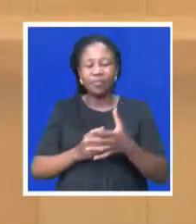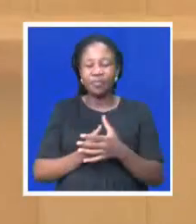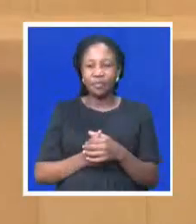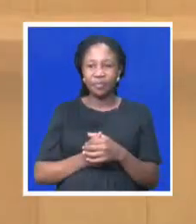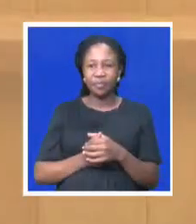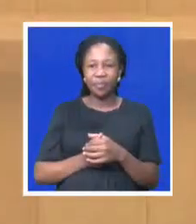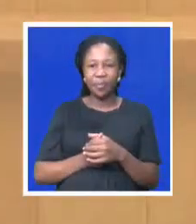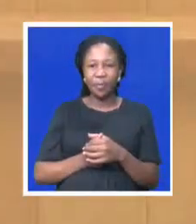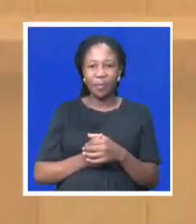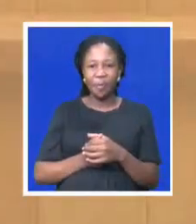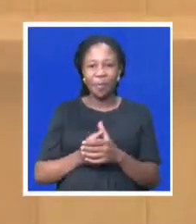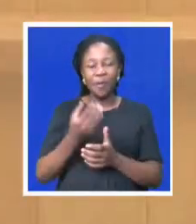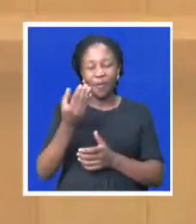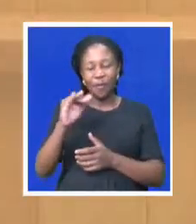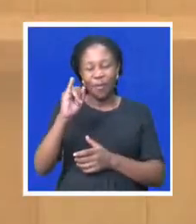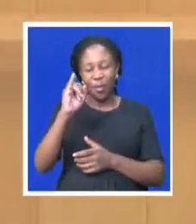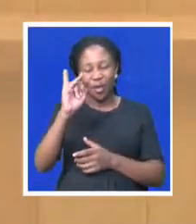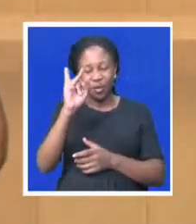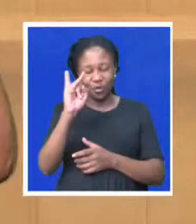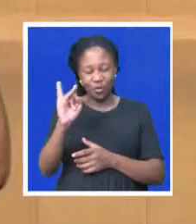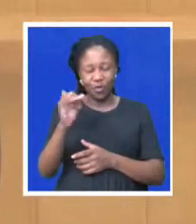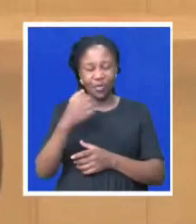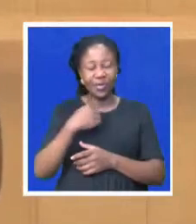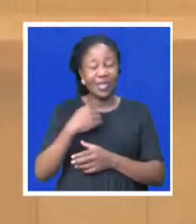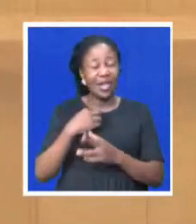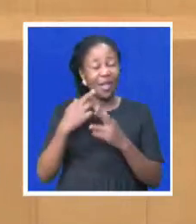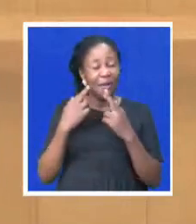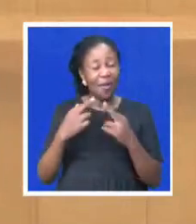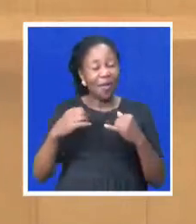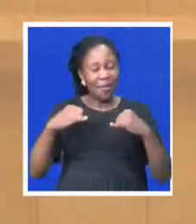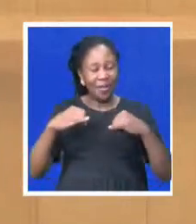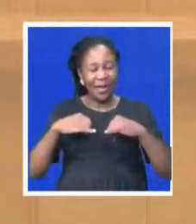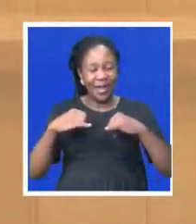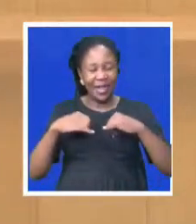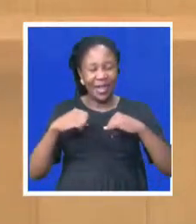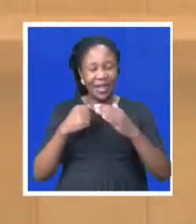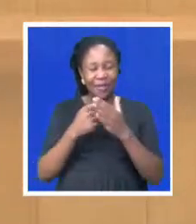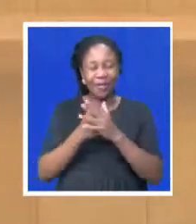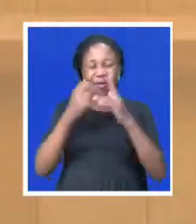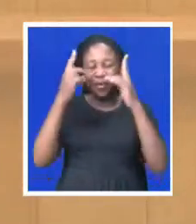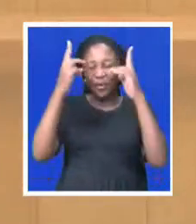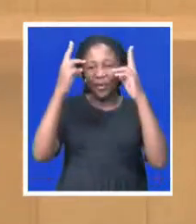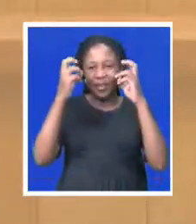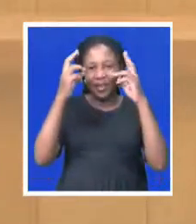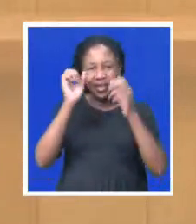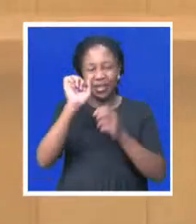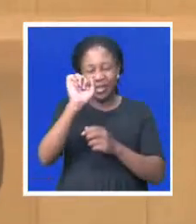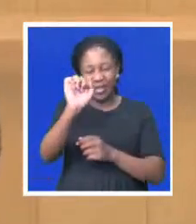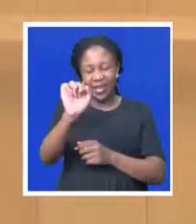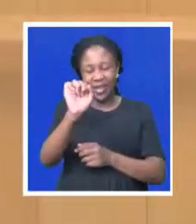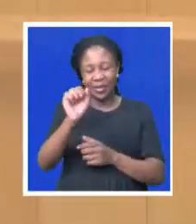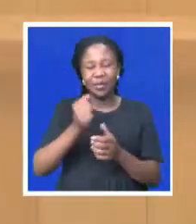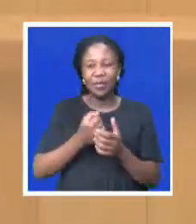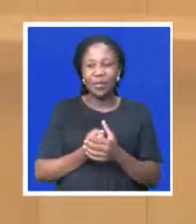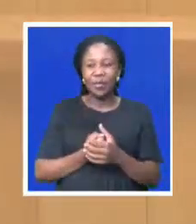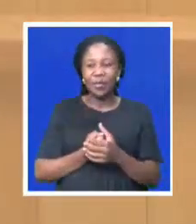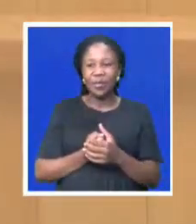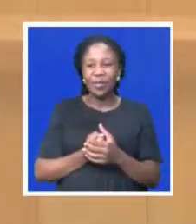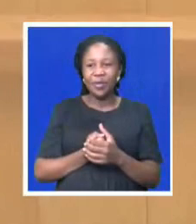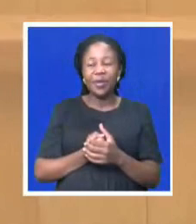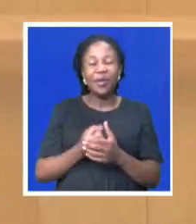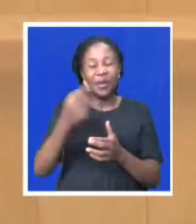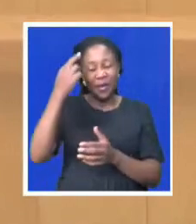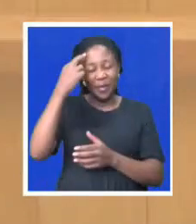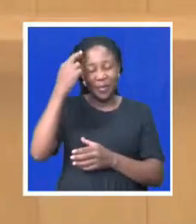hope you are ready for your lesson. And of course, a reminder about our social media platforms, YouTube and Facebook, where we are live right now. You can join us on those